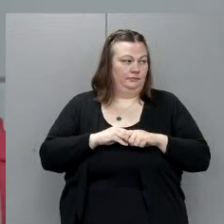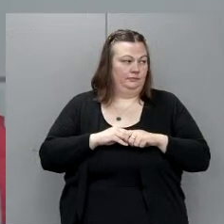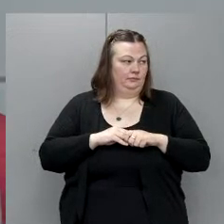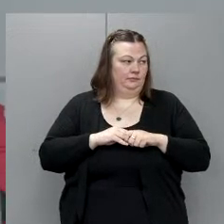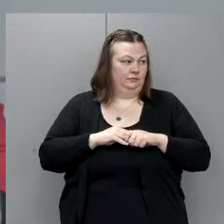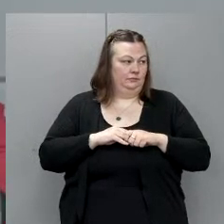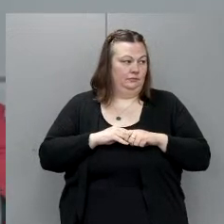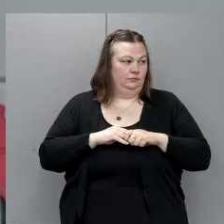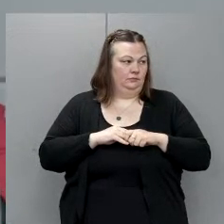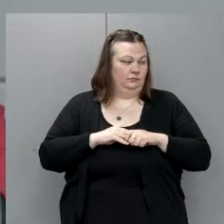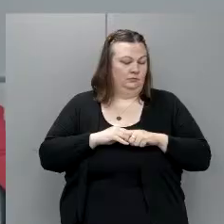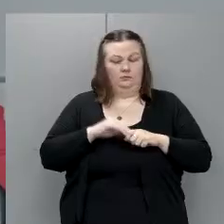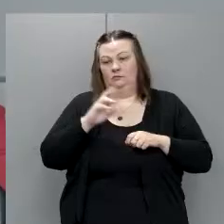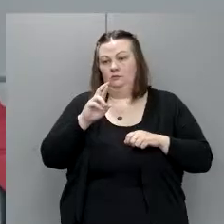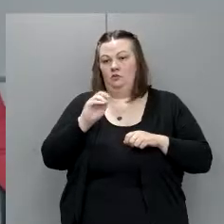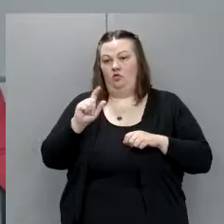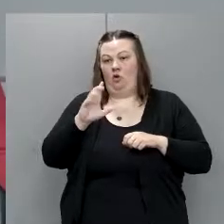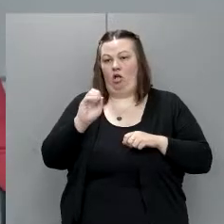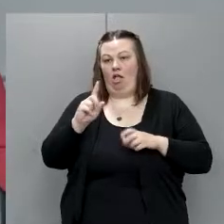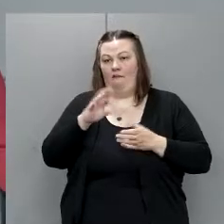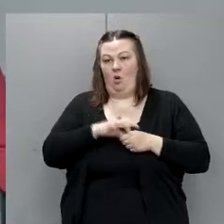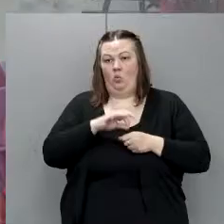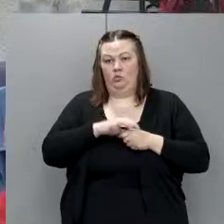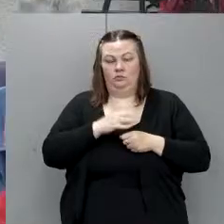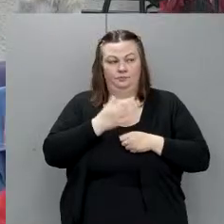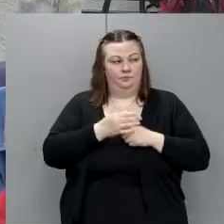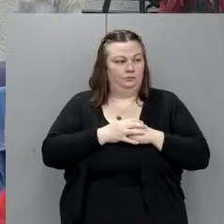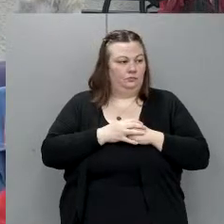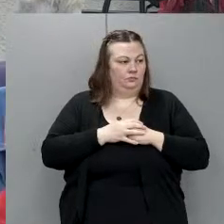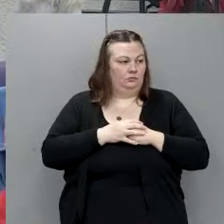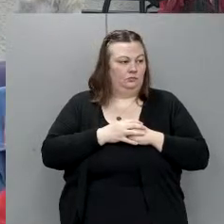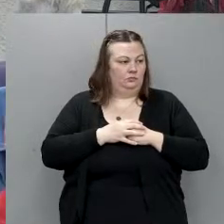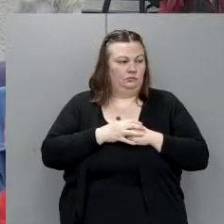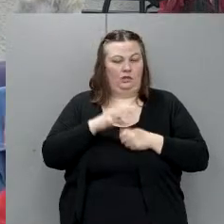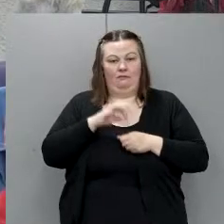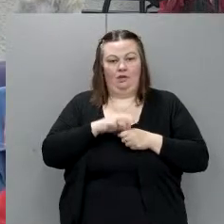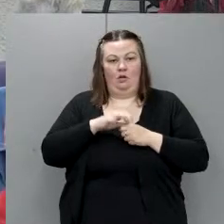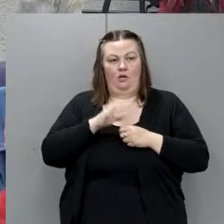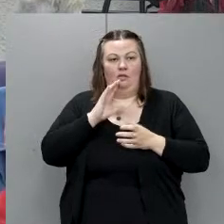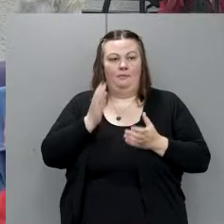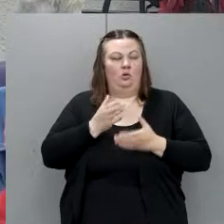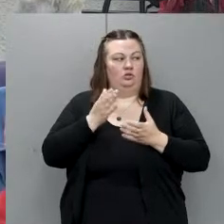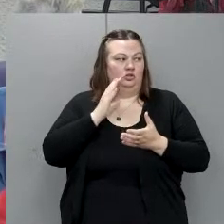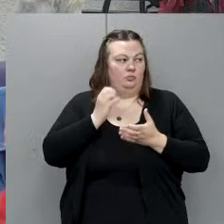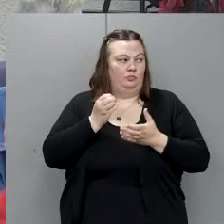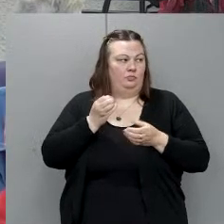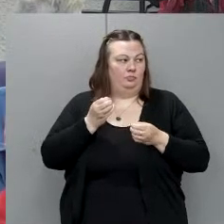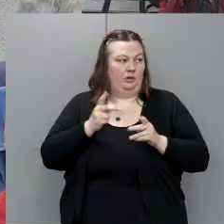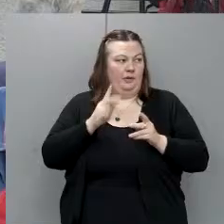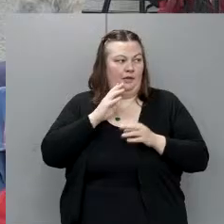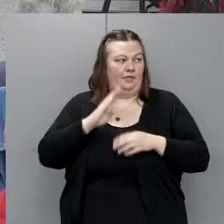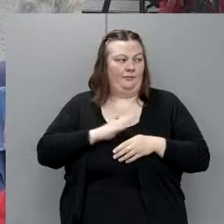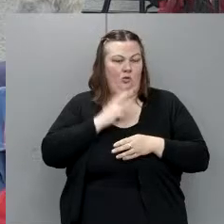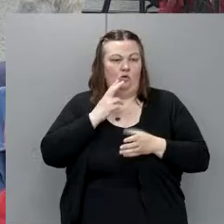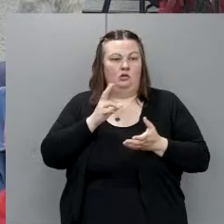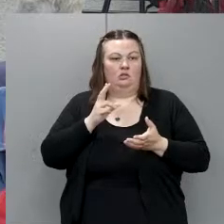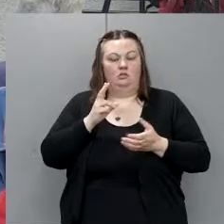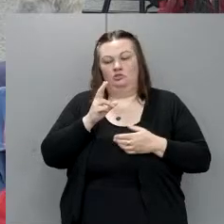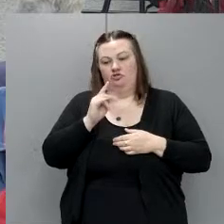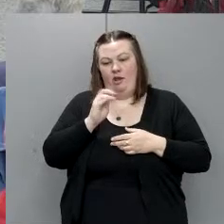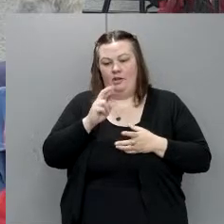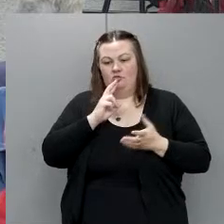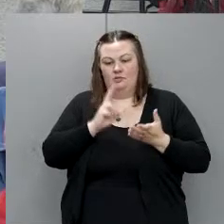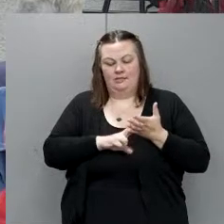Seeing none, a roll call vote? Roll call vote on the motion to permit the board chair to sign on behalf of the